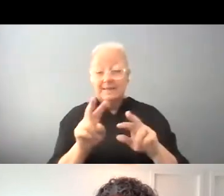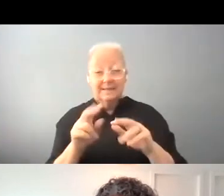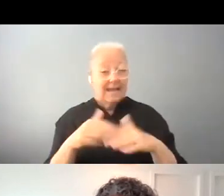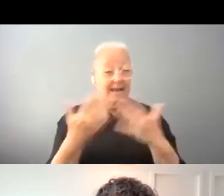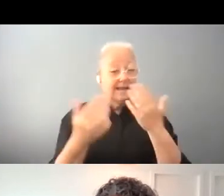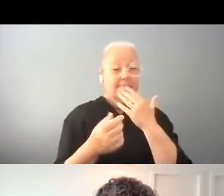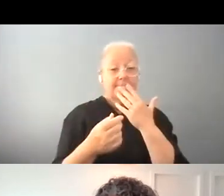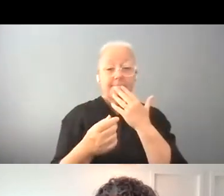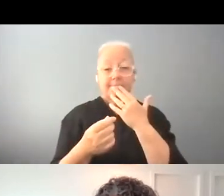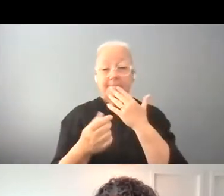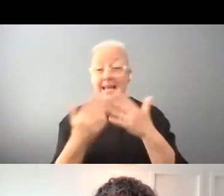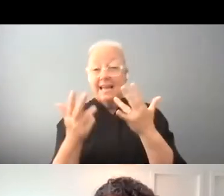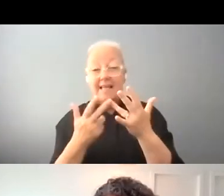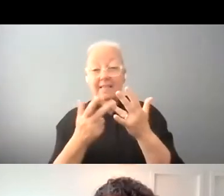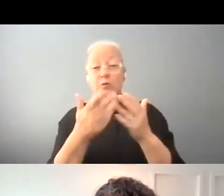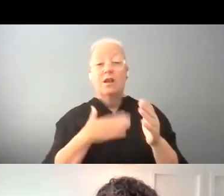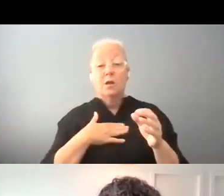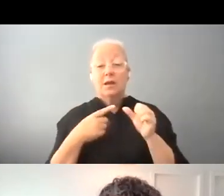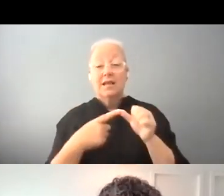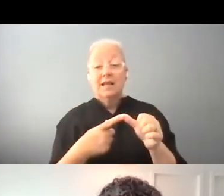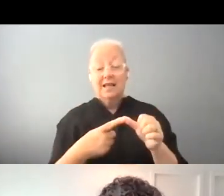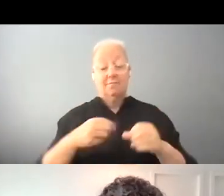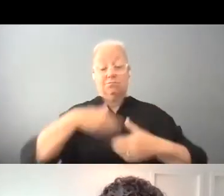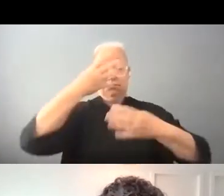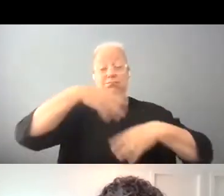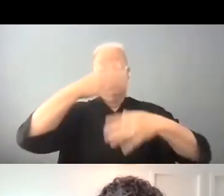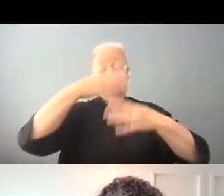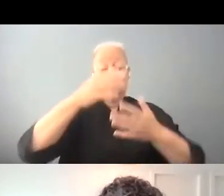to tackle? It's all moving so fast.